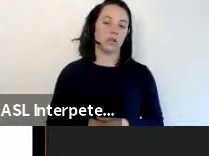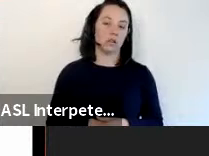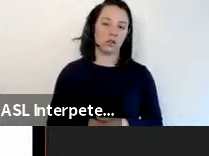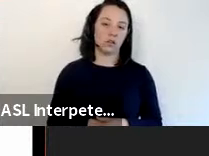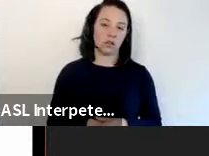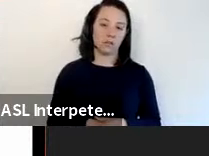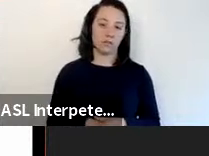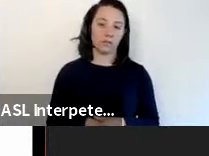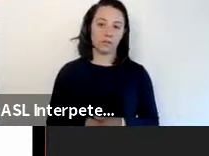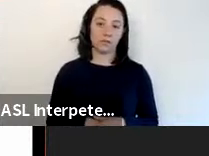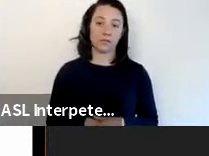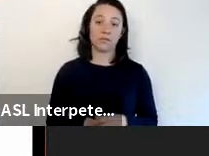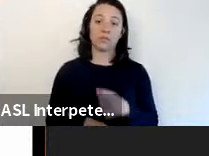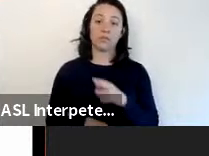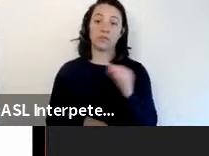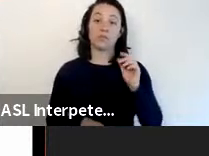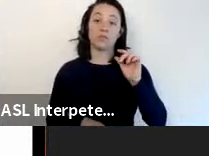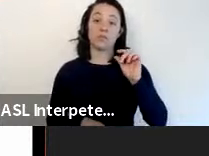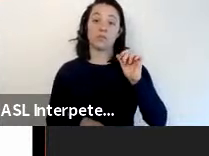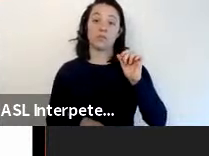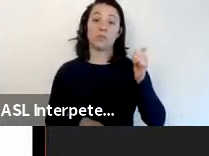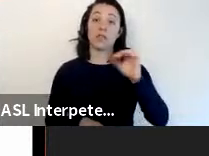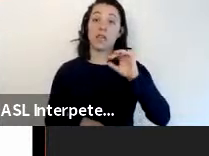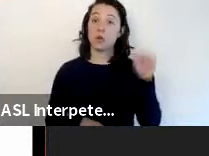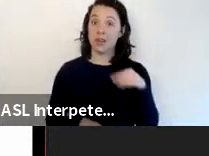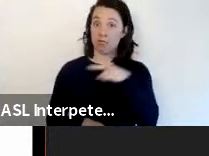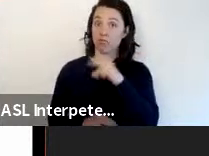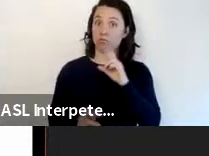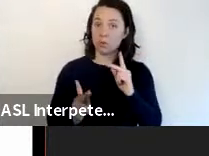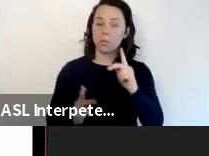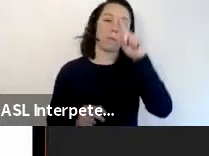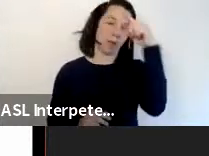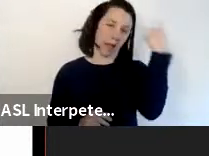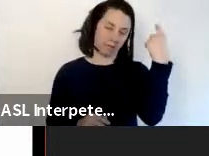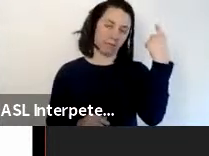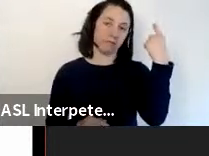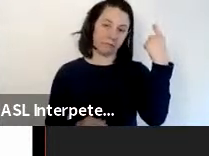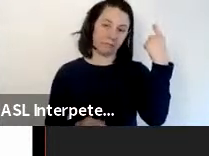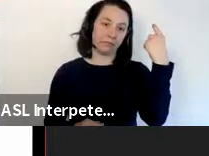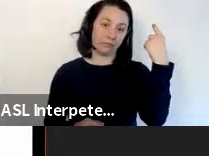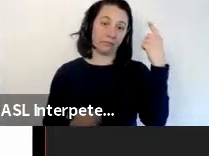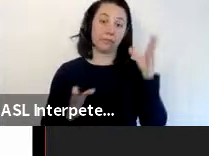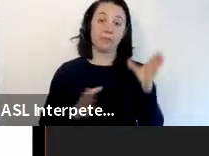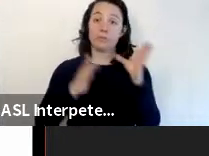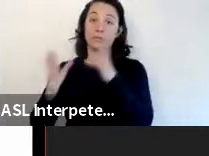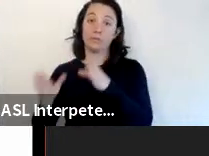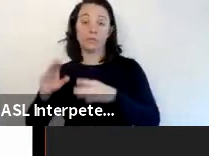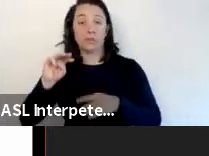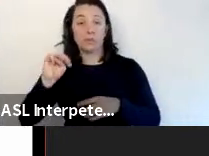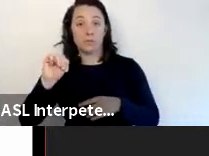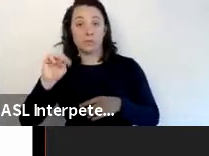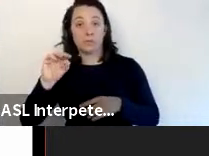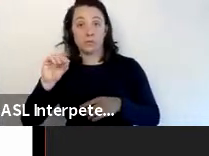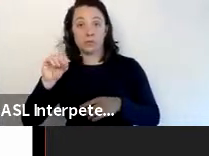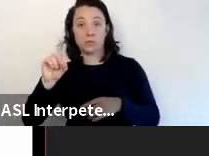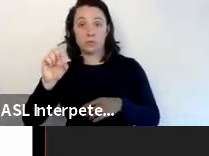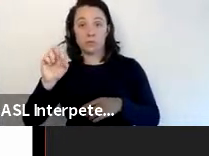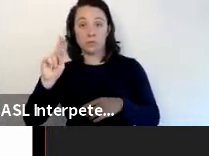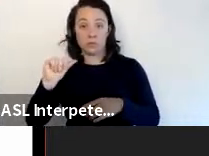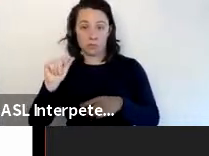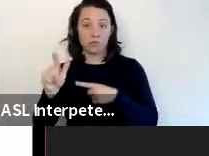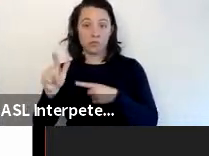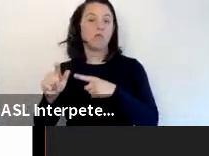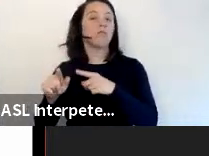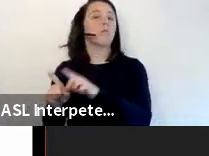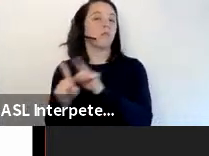with 10% being Black. With the Moderna that was primarily done here in the